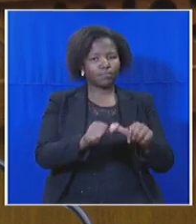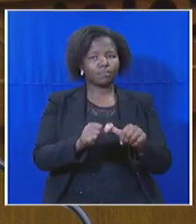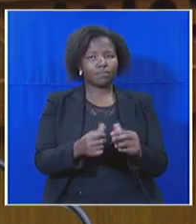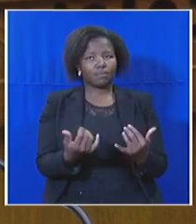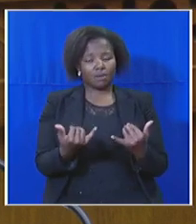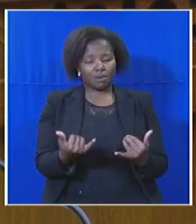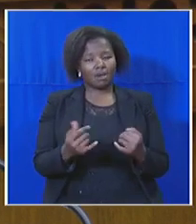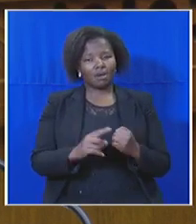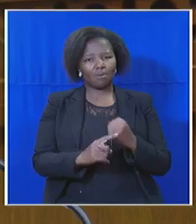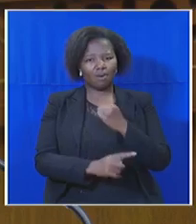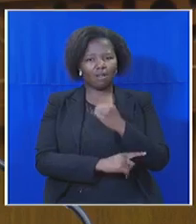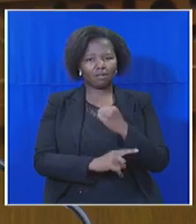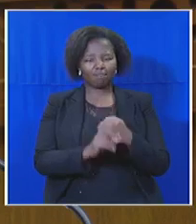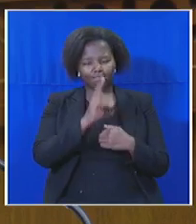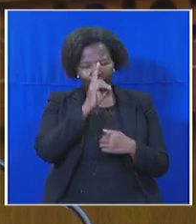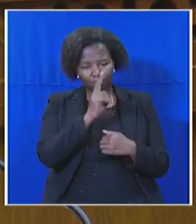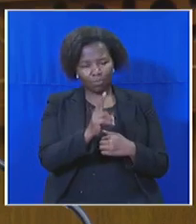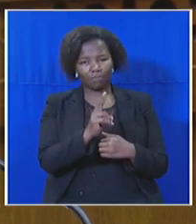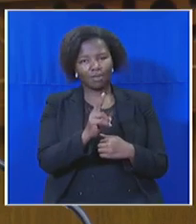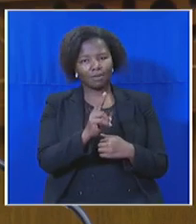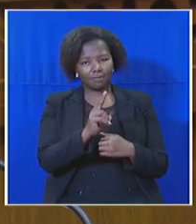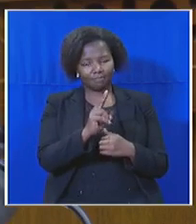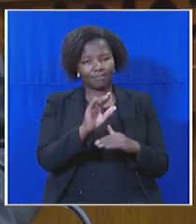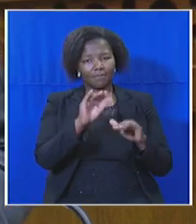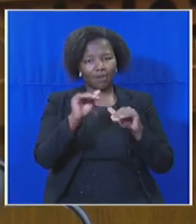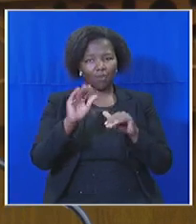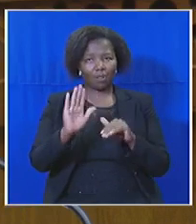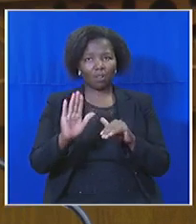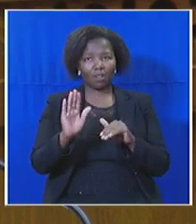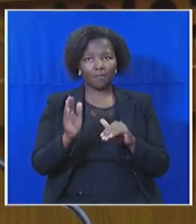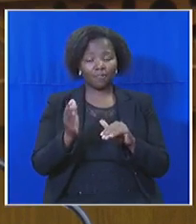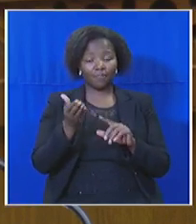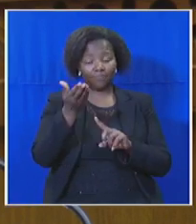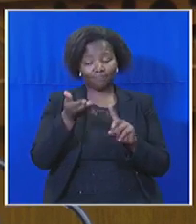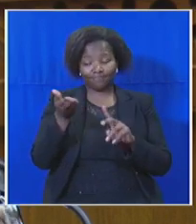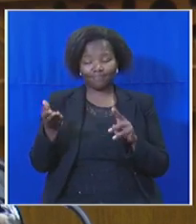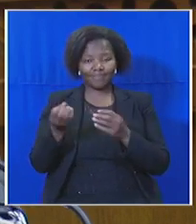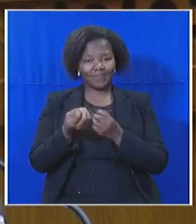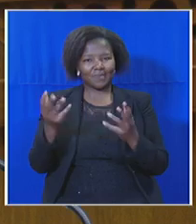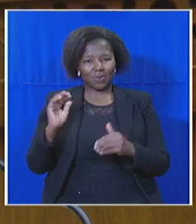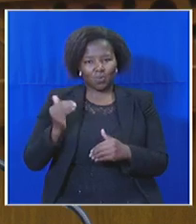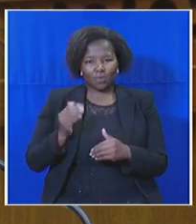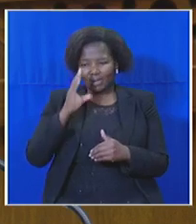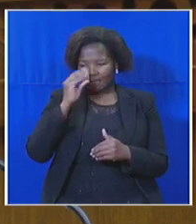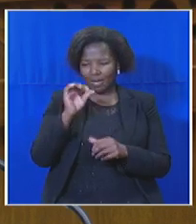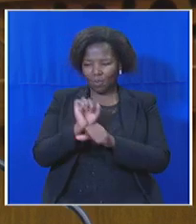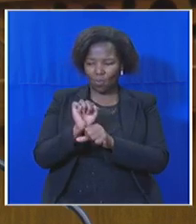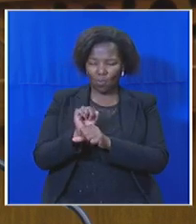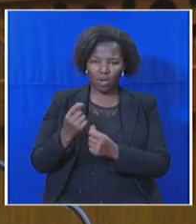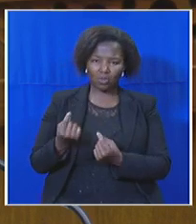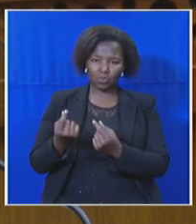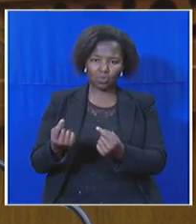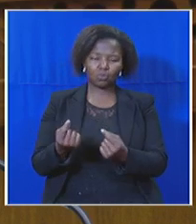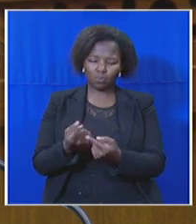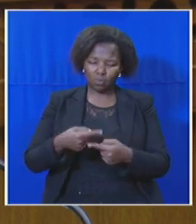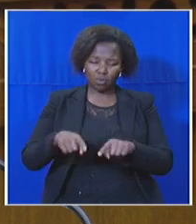honor. The heroic example set by these daughters and sons of our soil shall forever serve as an